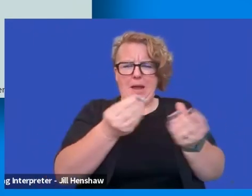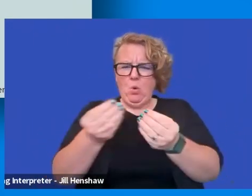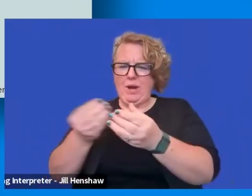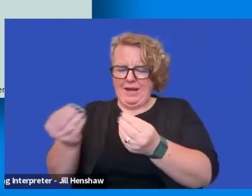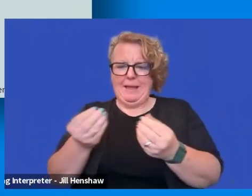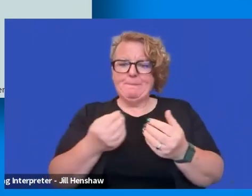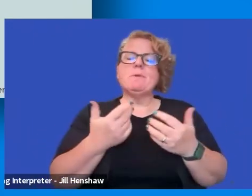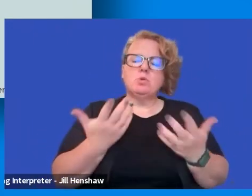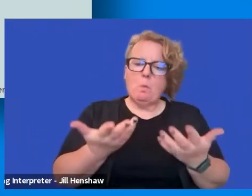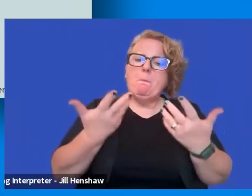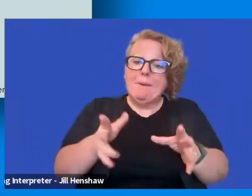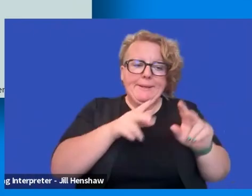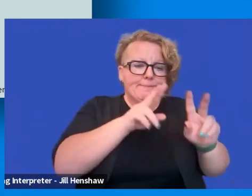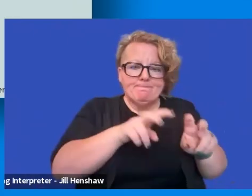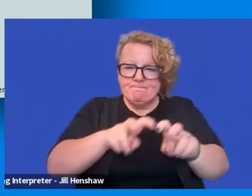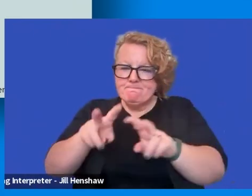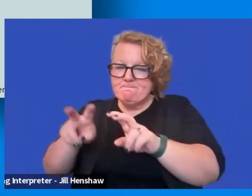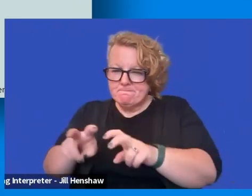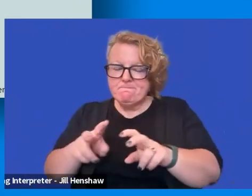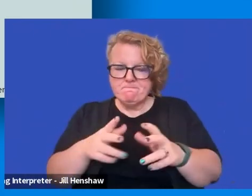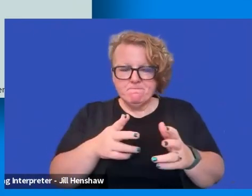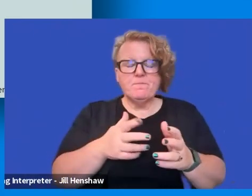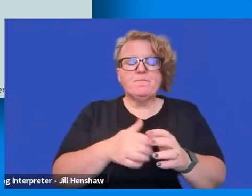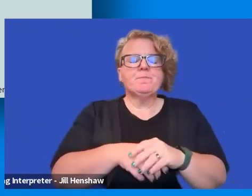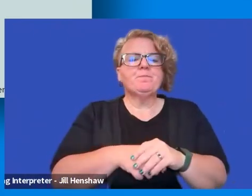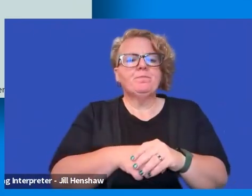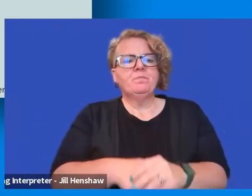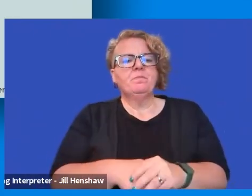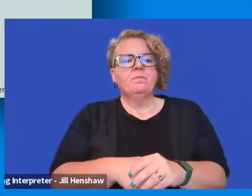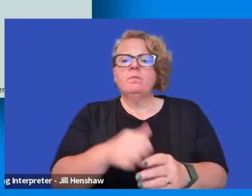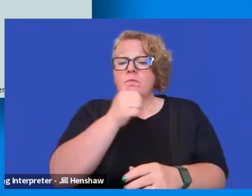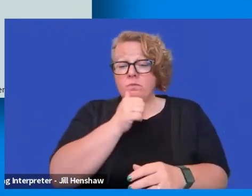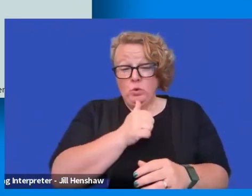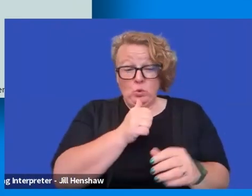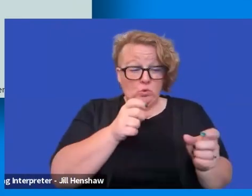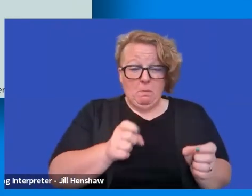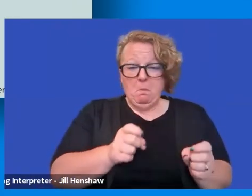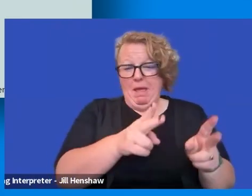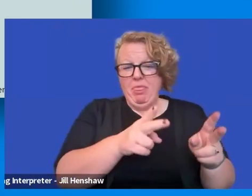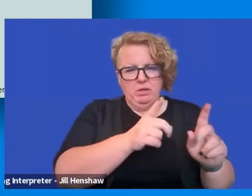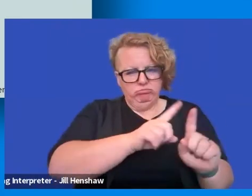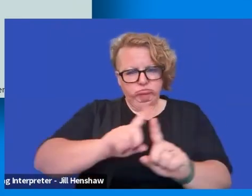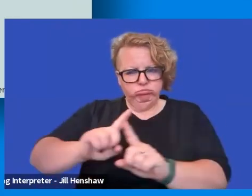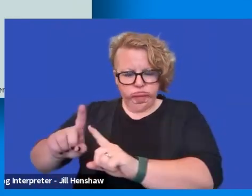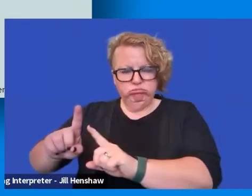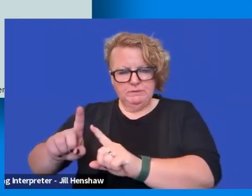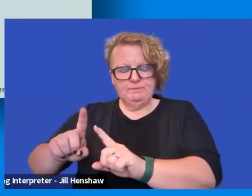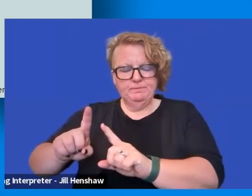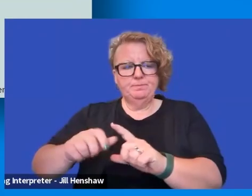of studies that we then started to conduct. So we used a range of methods